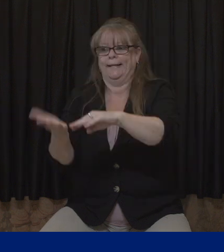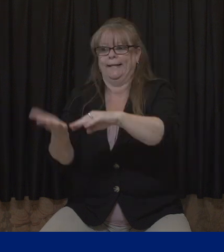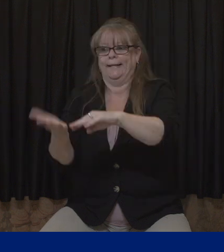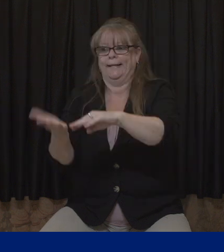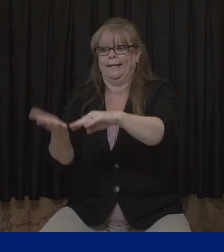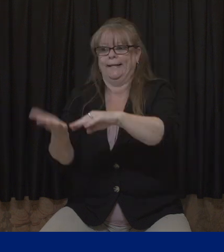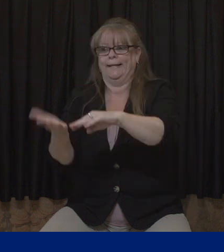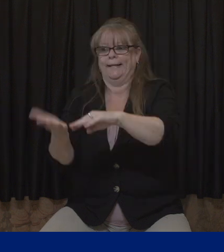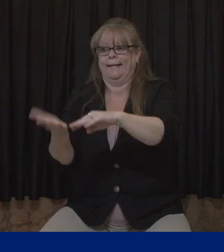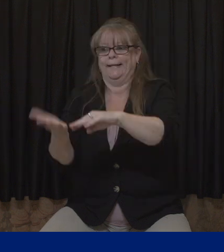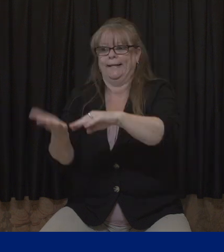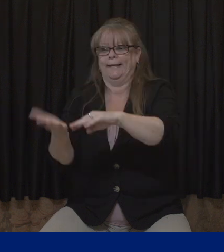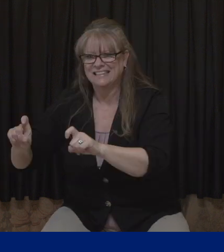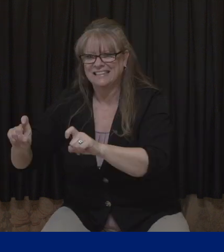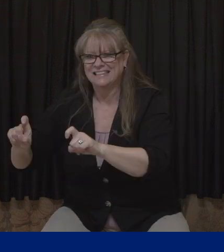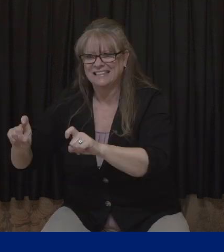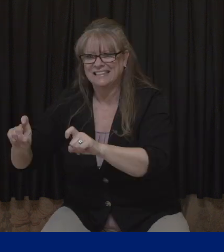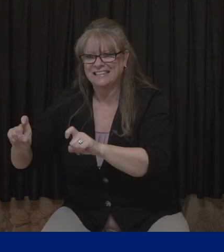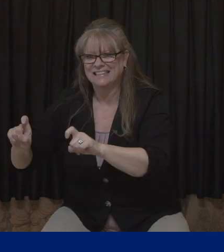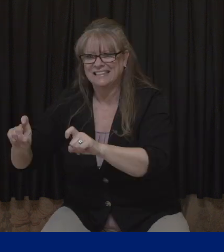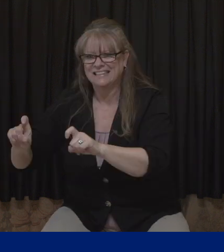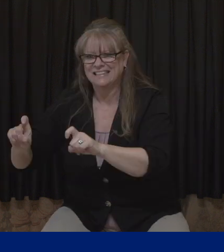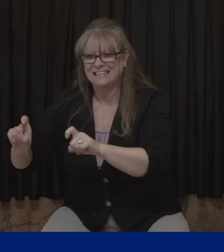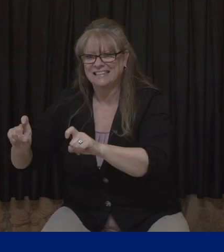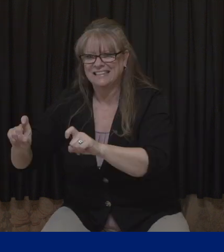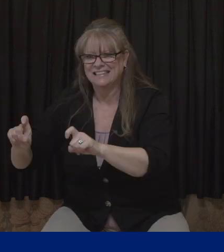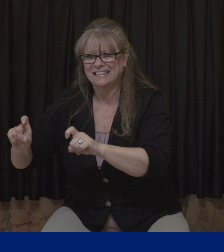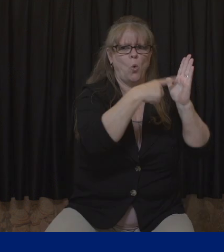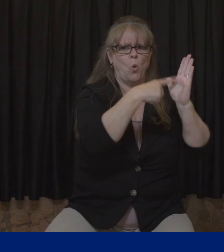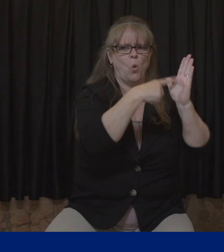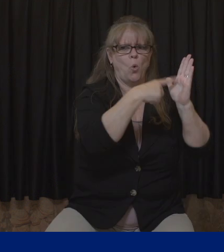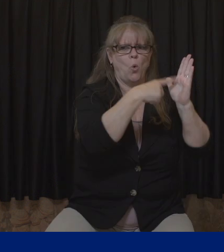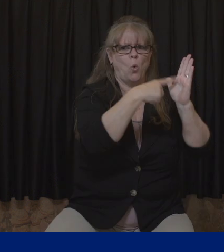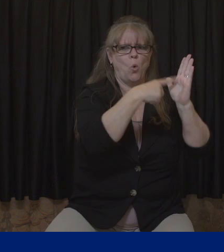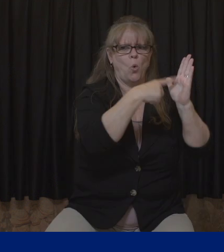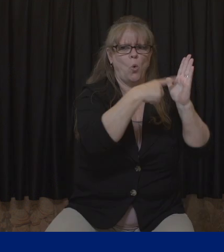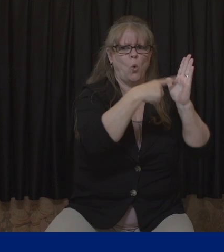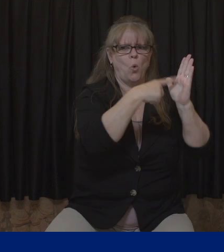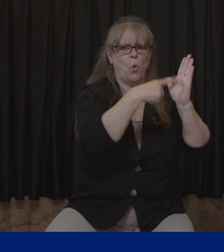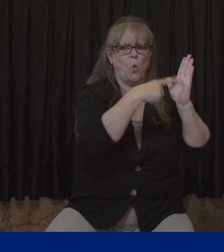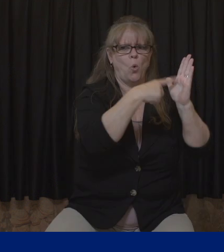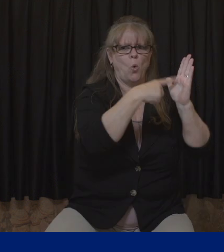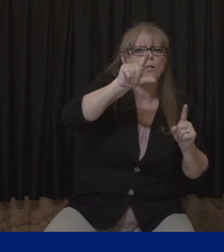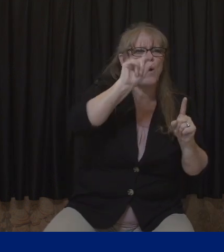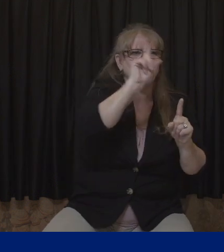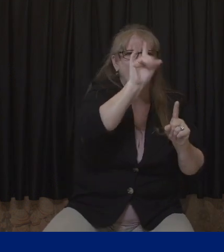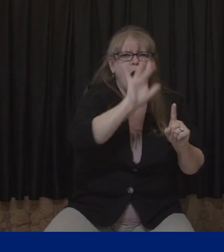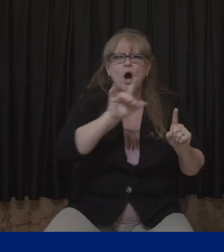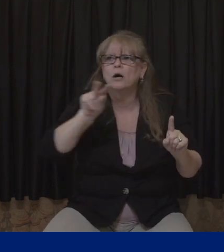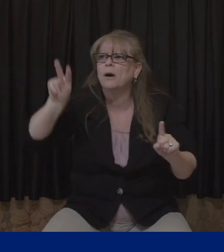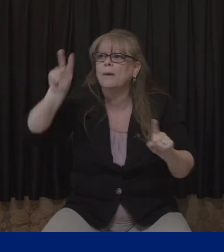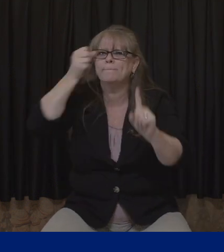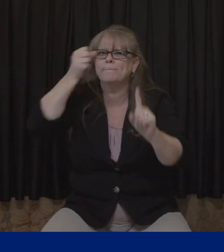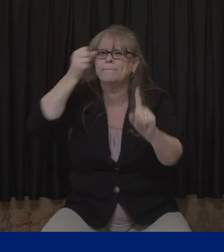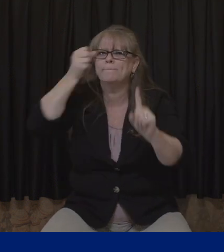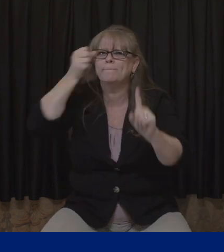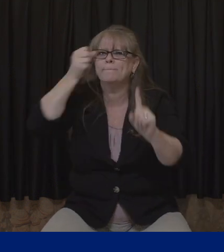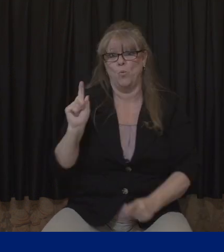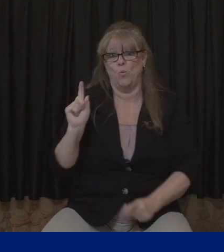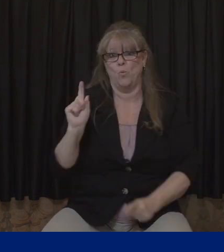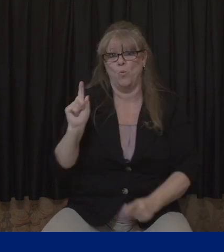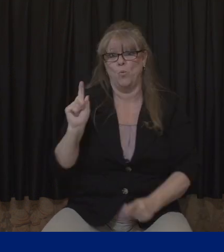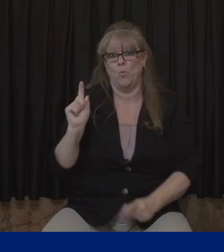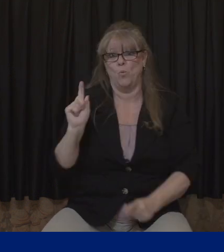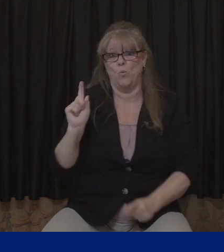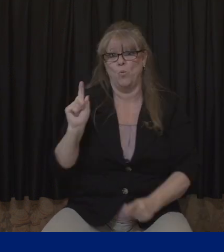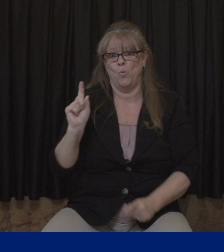that we all need to do. Those of you who are watching this, we all need to wear masks when we're out in public. And then continuing sustainable